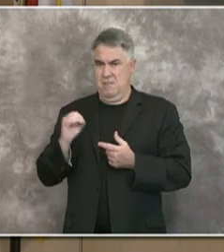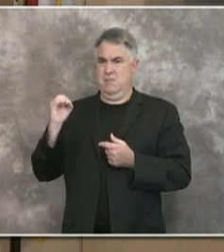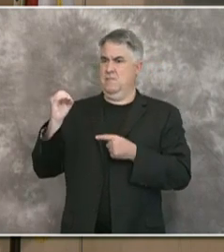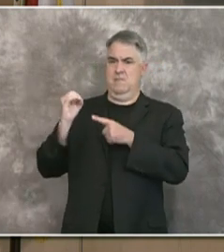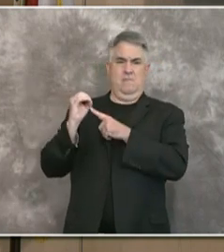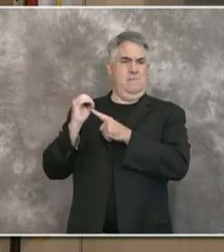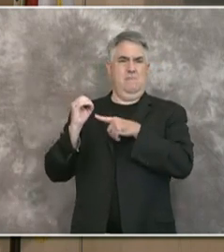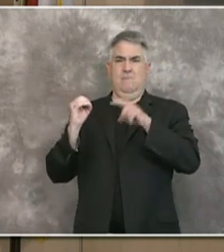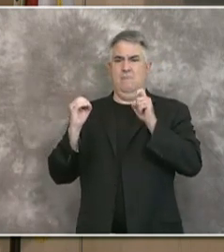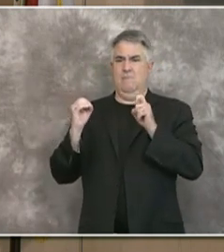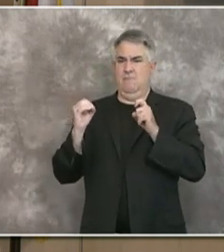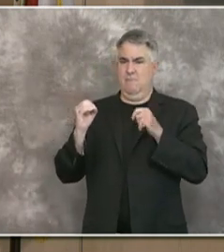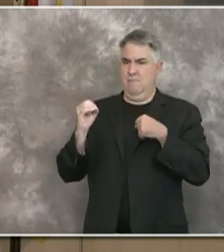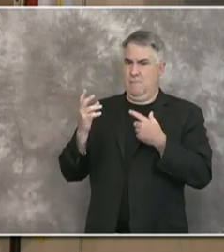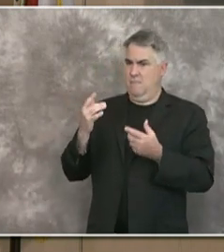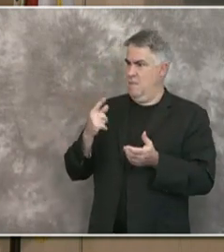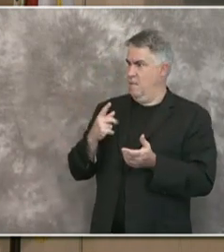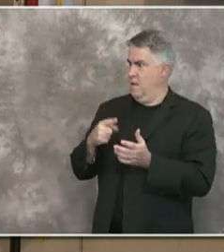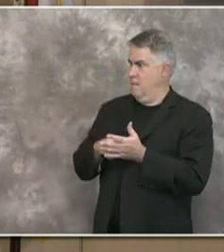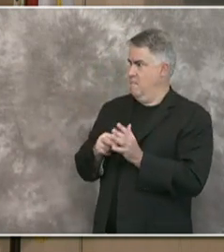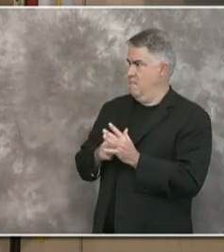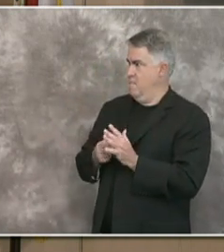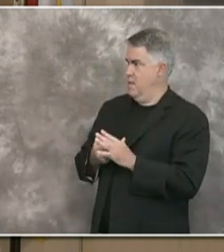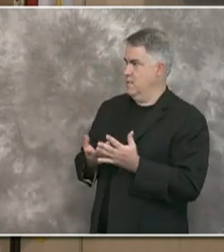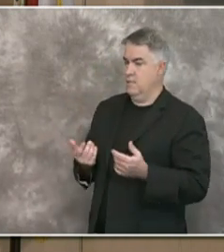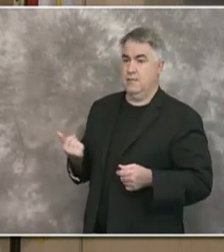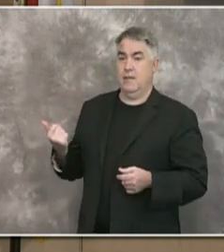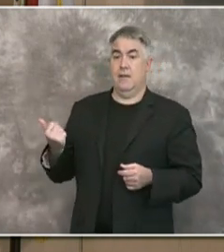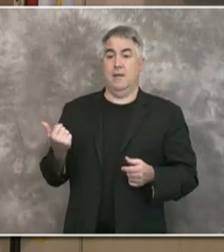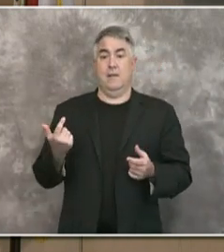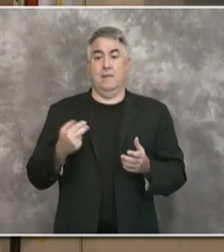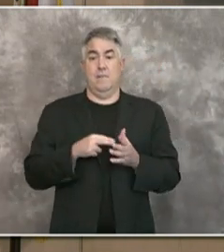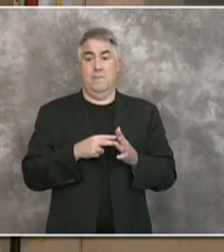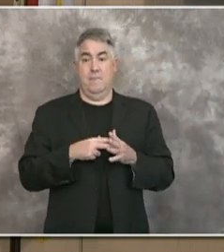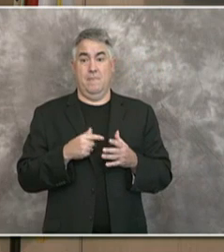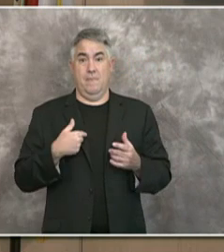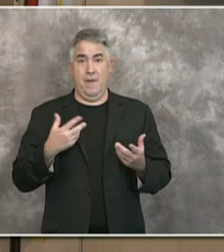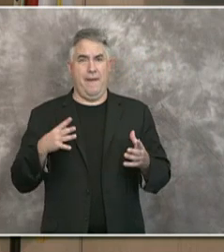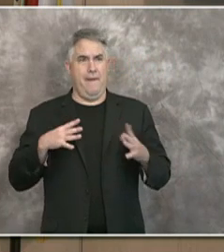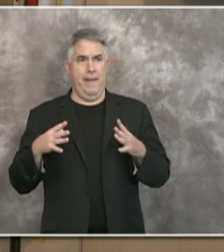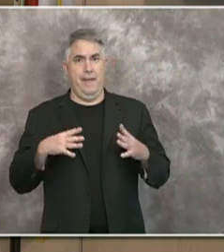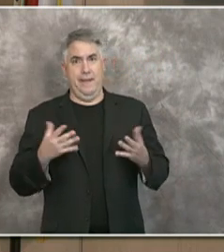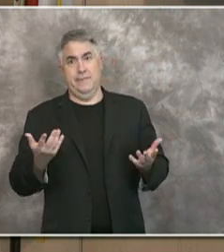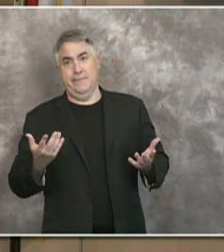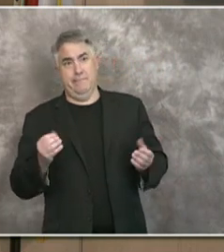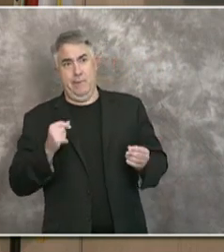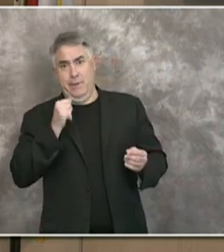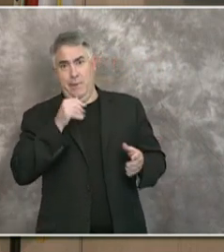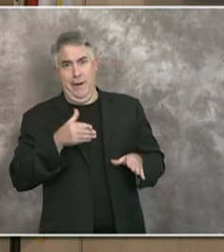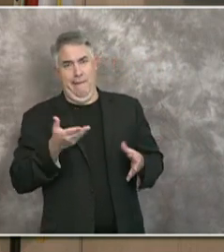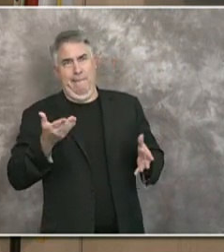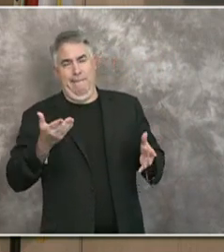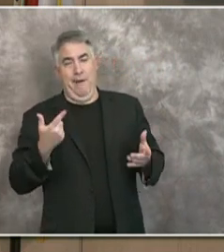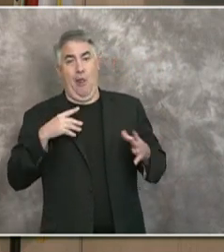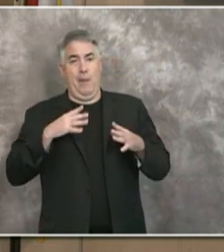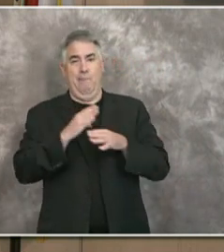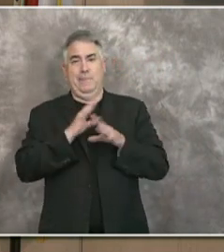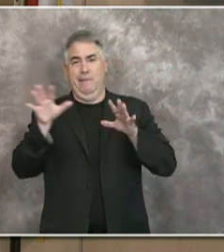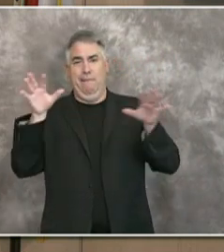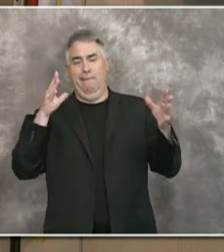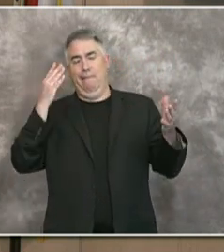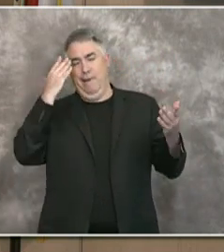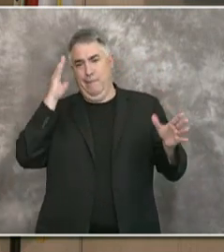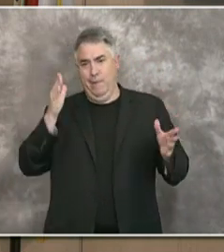mean to you? Well, it probably indicates, you know, we've had a holiday. Usually there's a process, as Dr. McDonald and myself